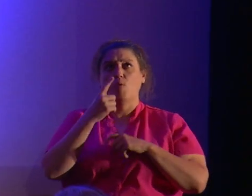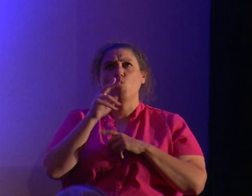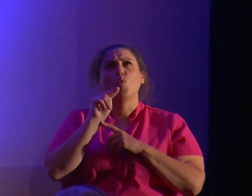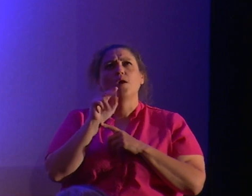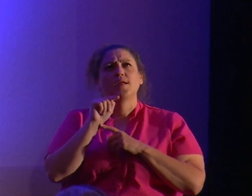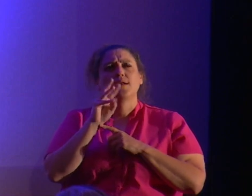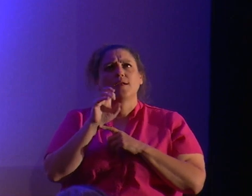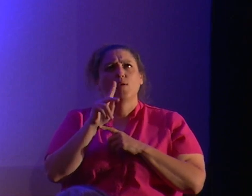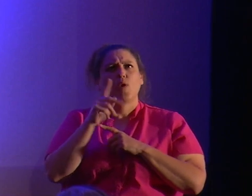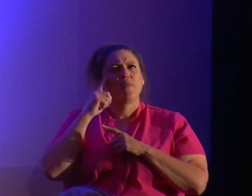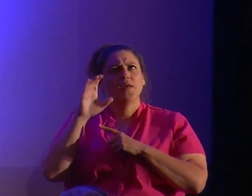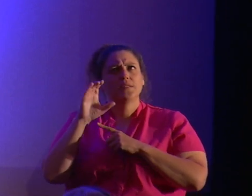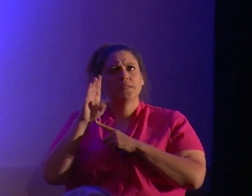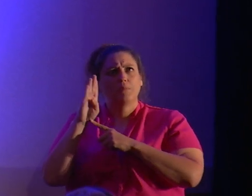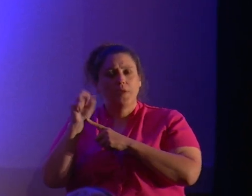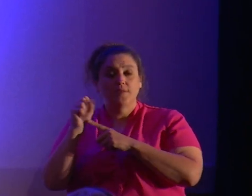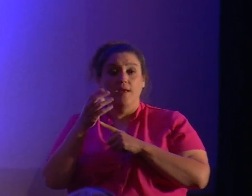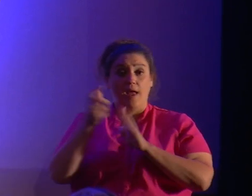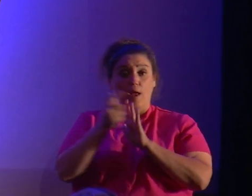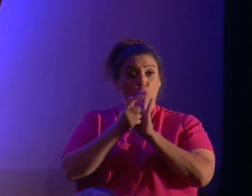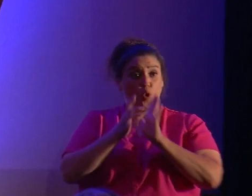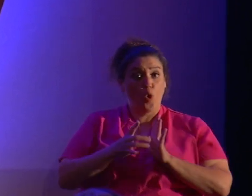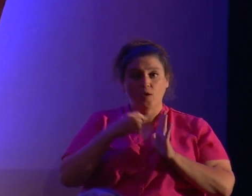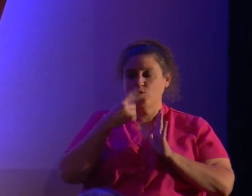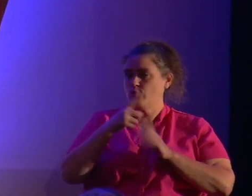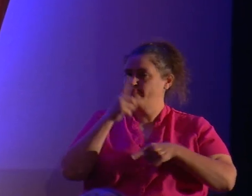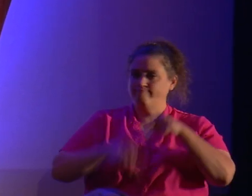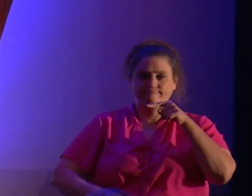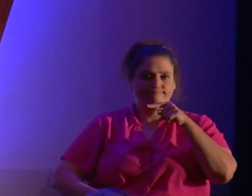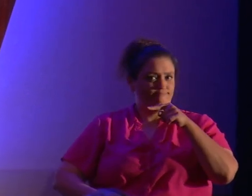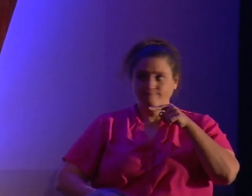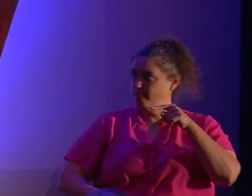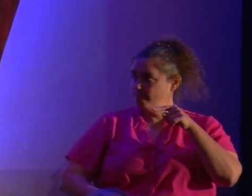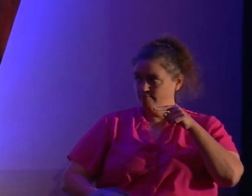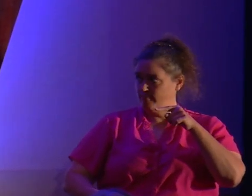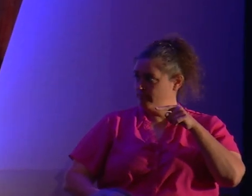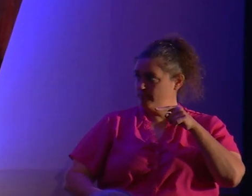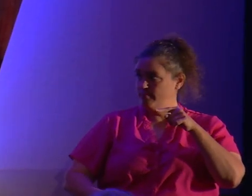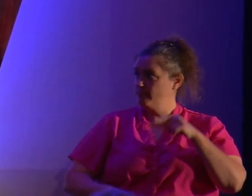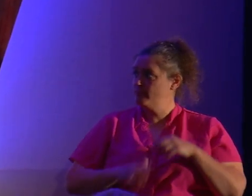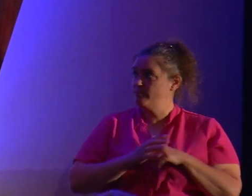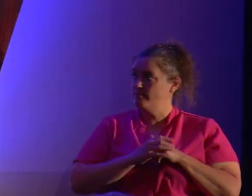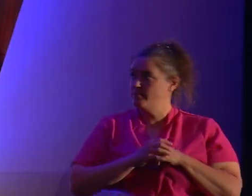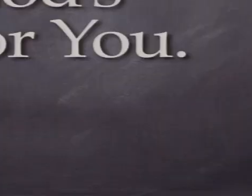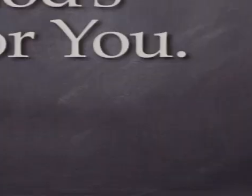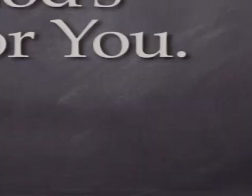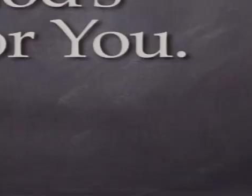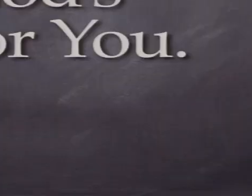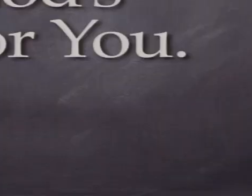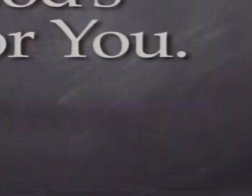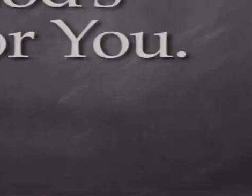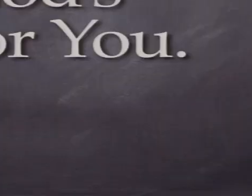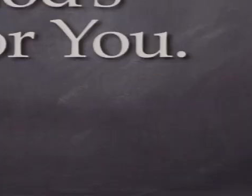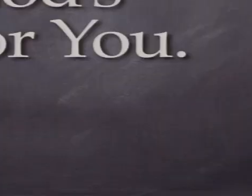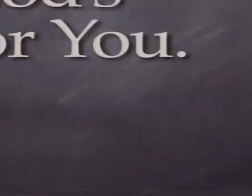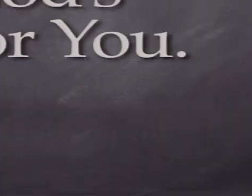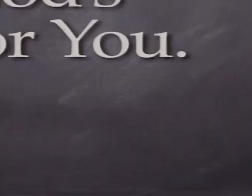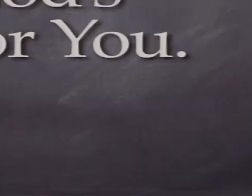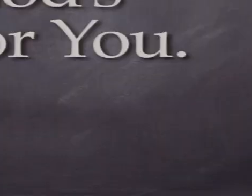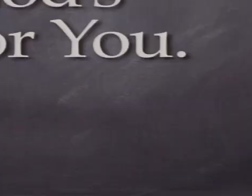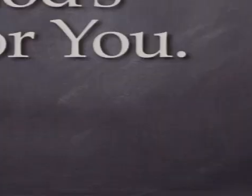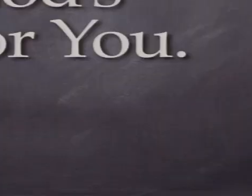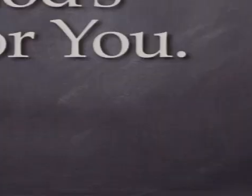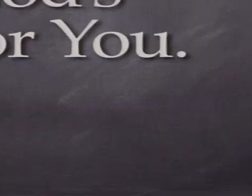I can't remember. I think it was CBS. And their lawyers wouldn't let them do it because they had this as their tagline.